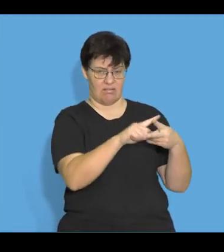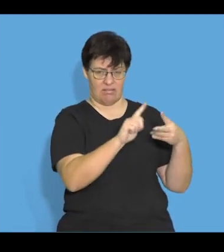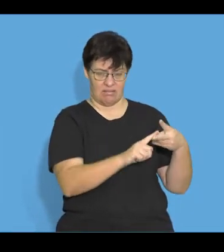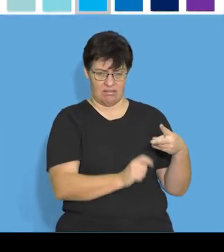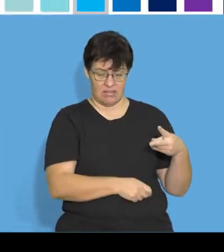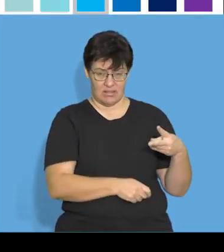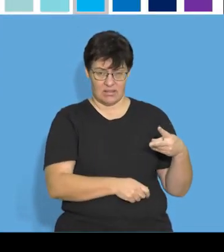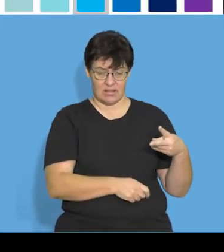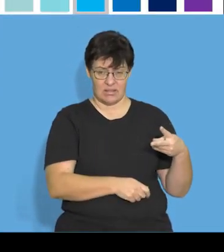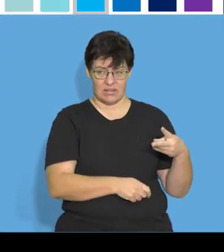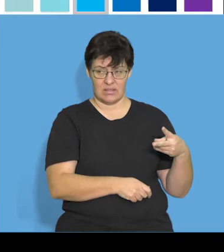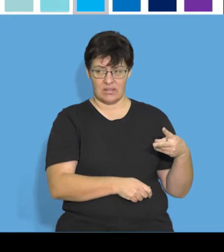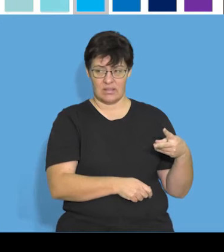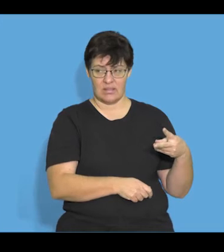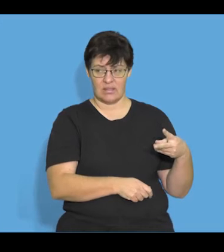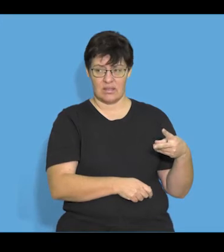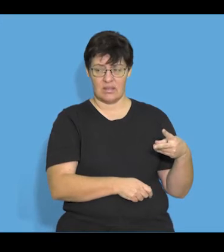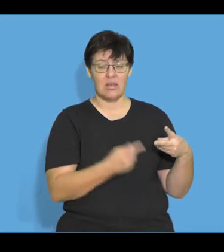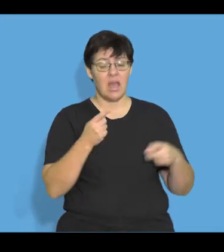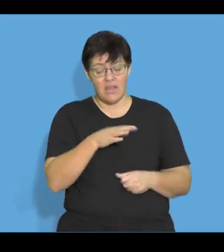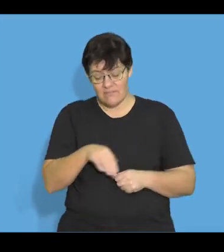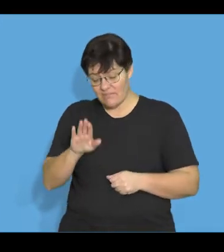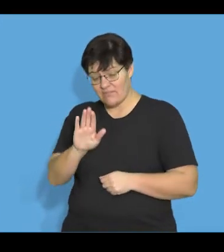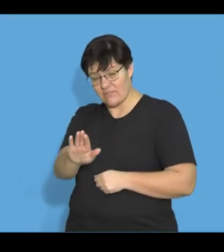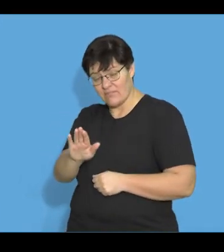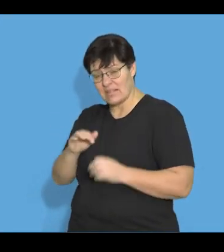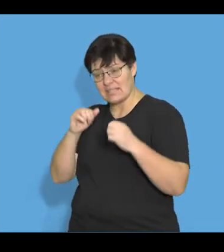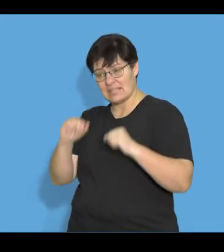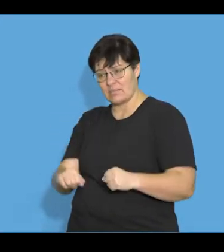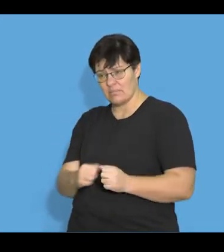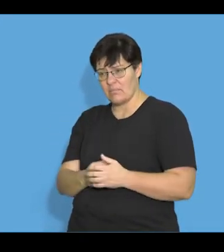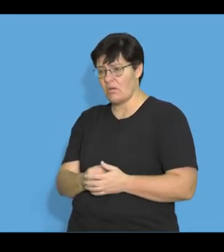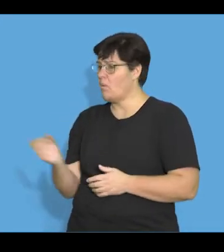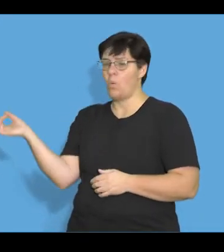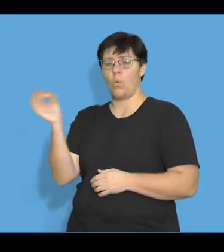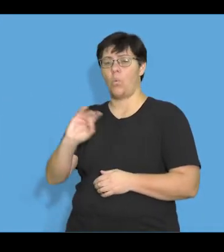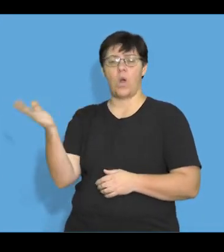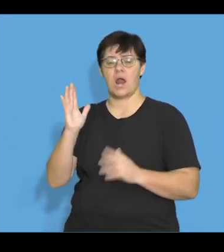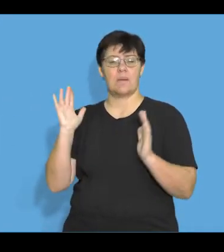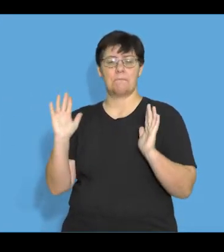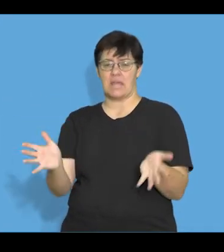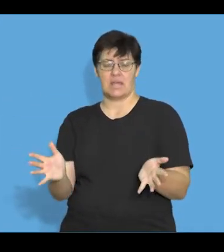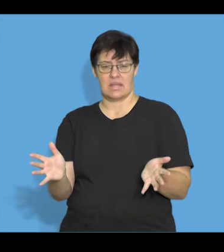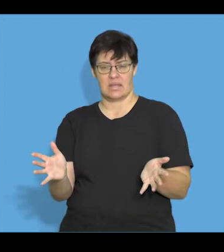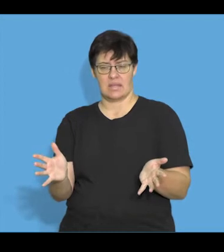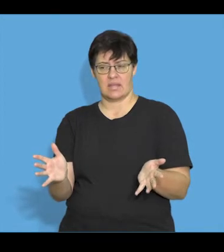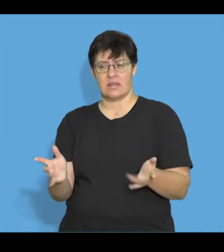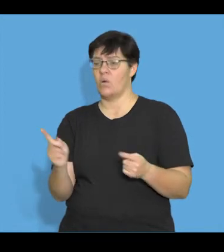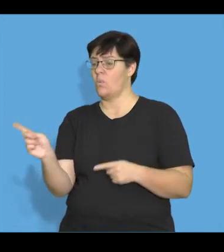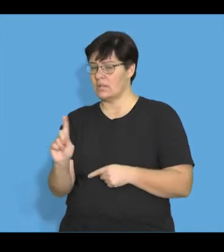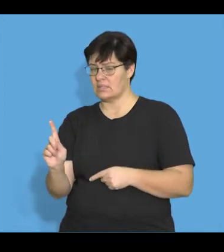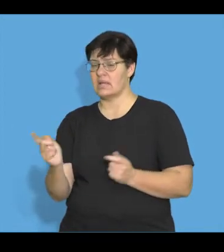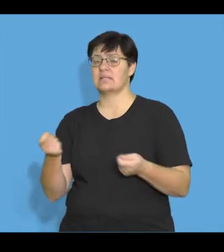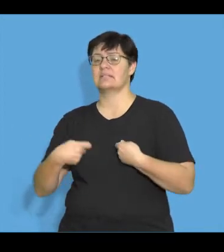when you're dealing with the periodic inventory system, there's only one transaction with the selling